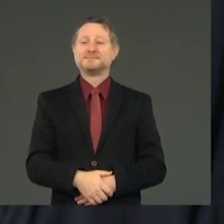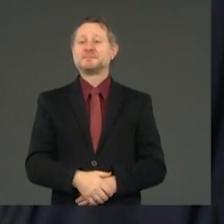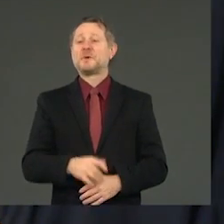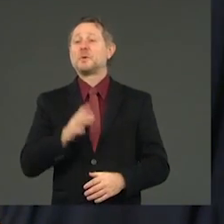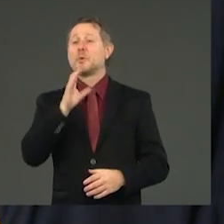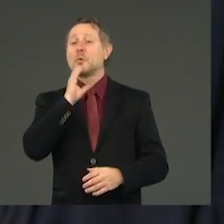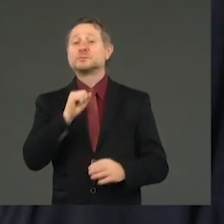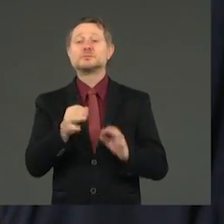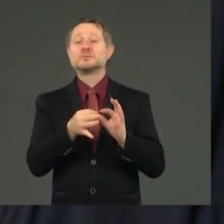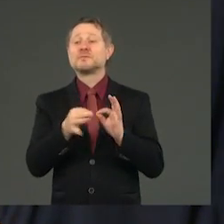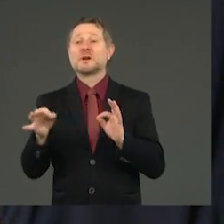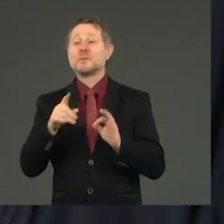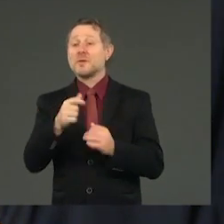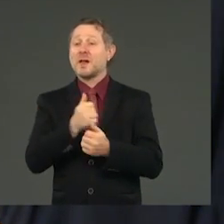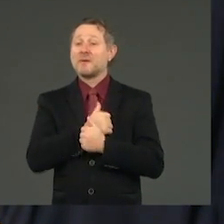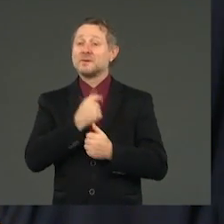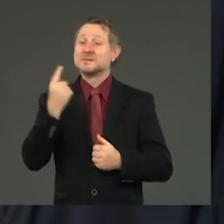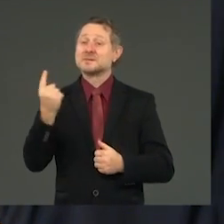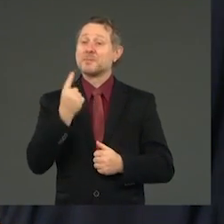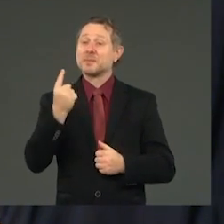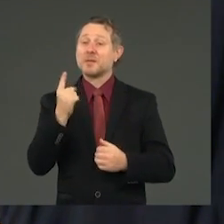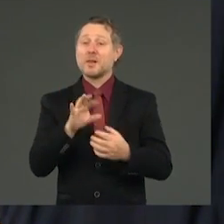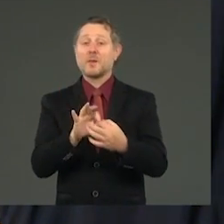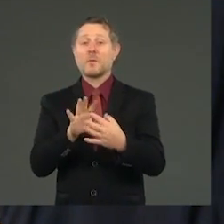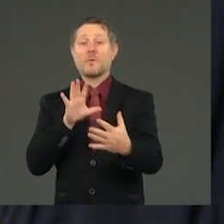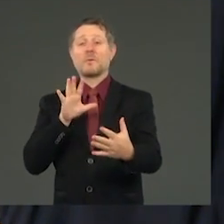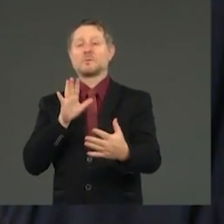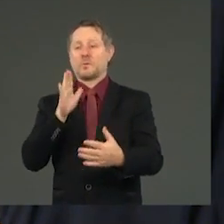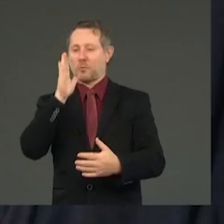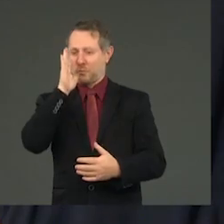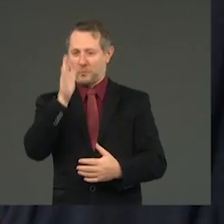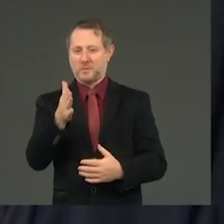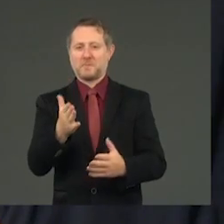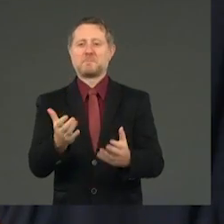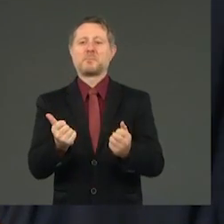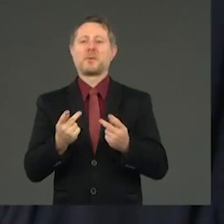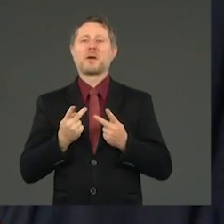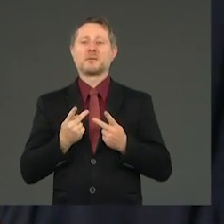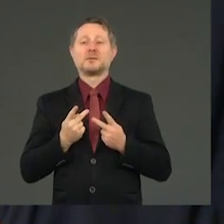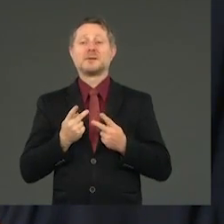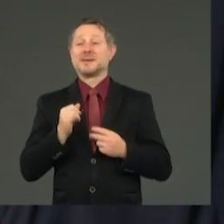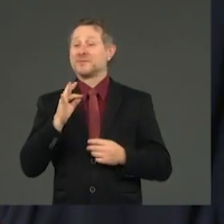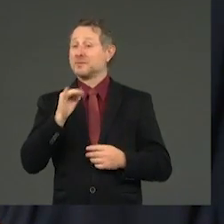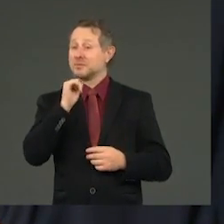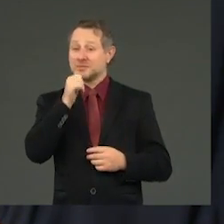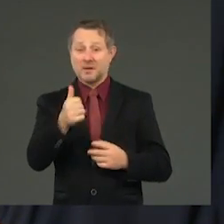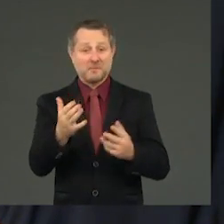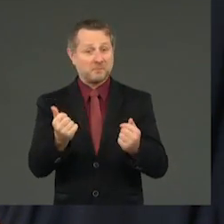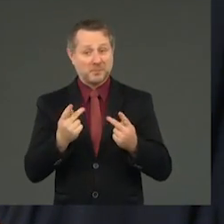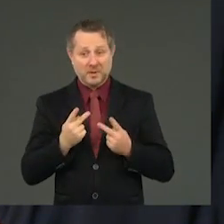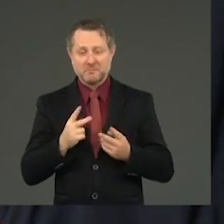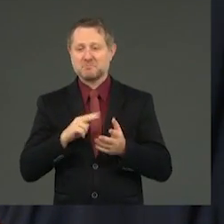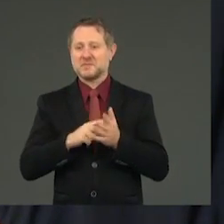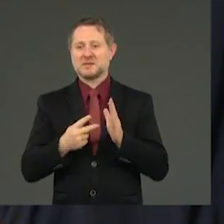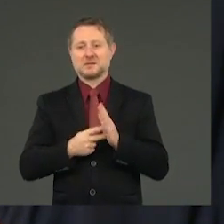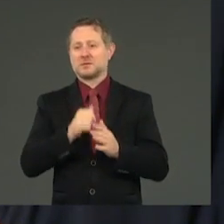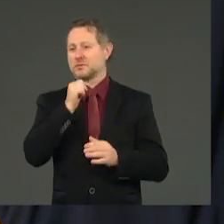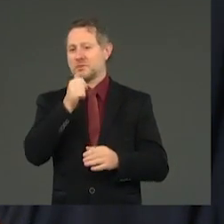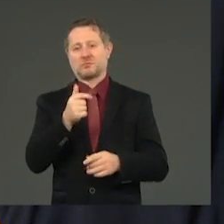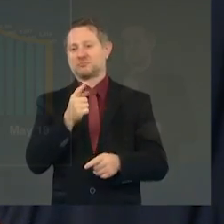love something, let it go, and it will return to you, and if it doesn't return, then it was never meant to